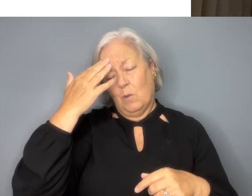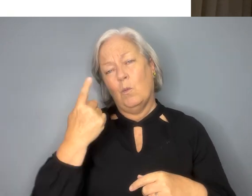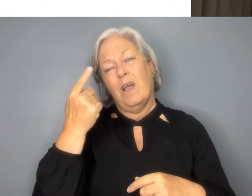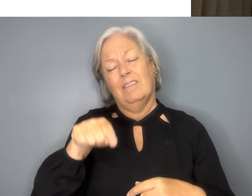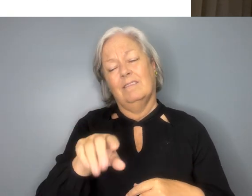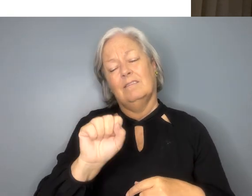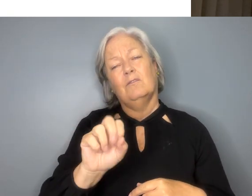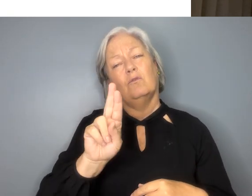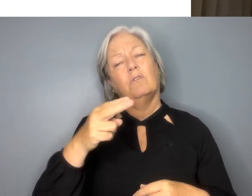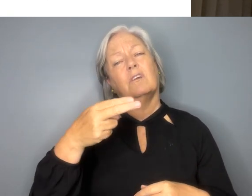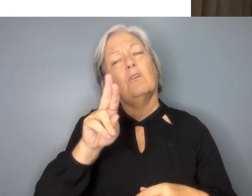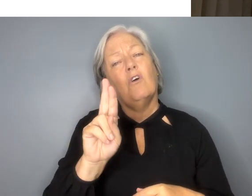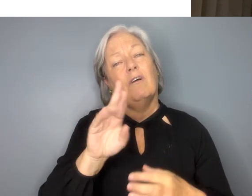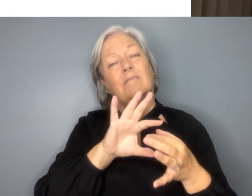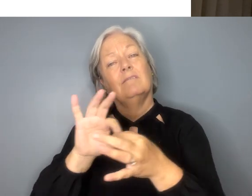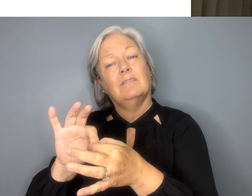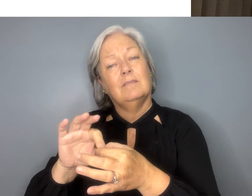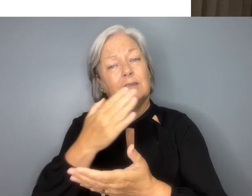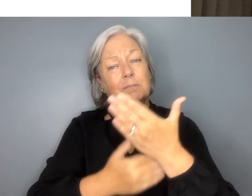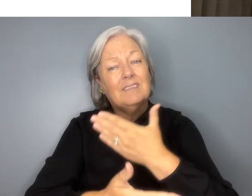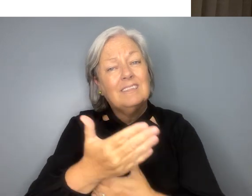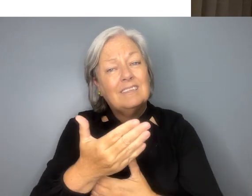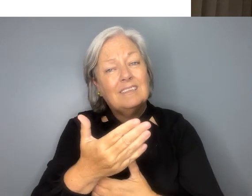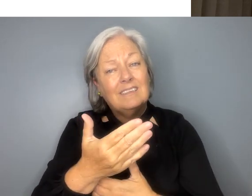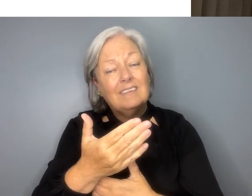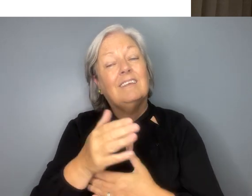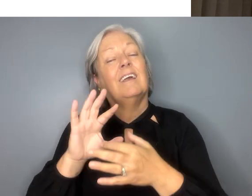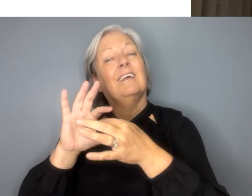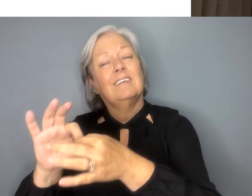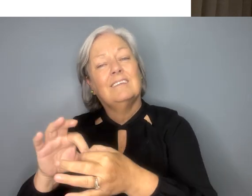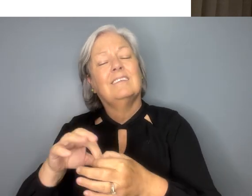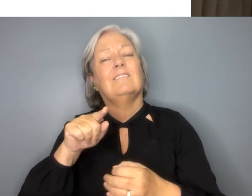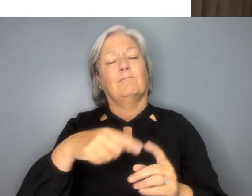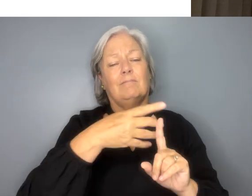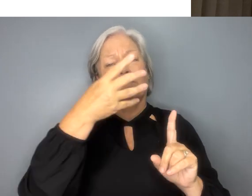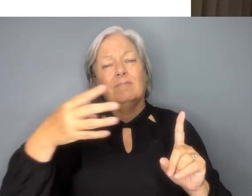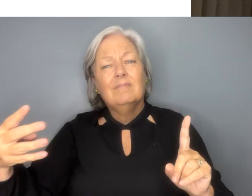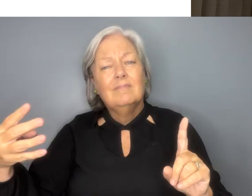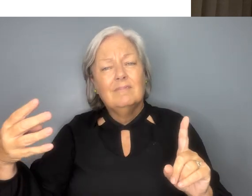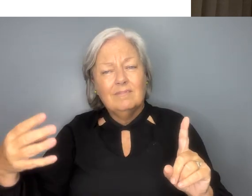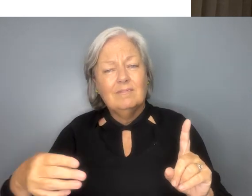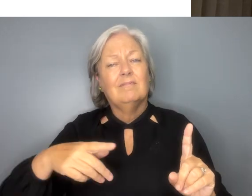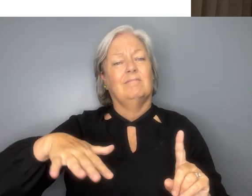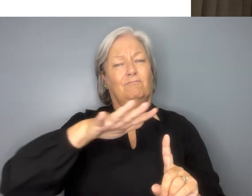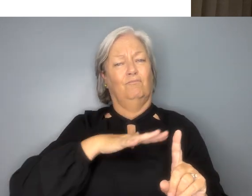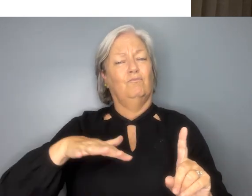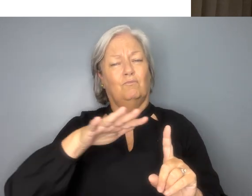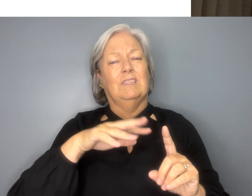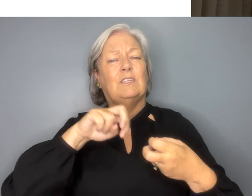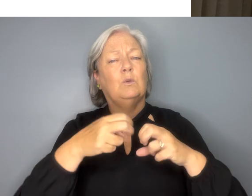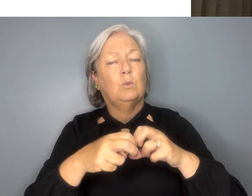sexual and reproductive rights of people with disabilities, in terms of LGBTIQA+ and